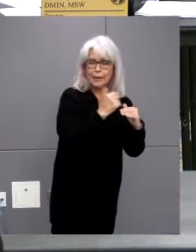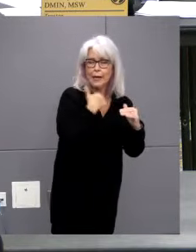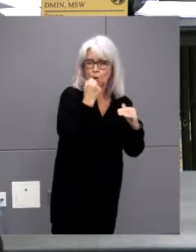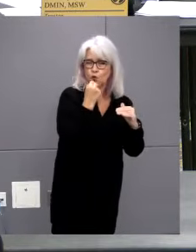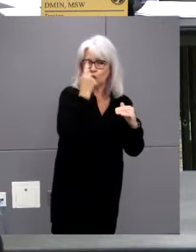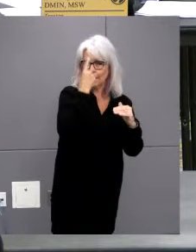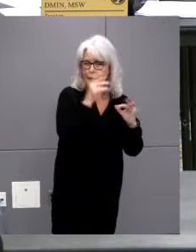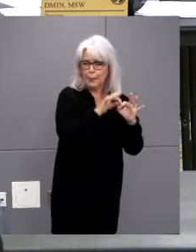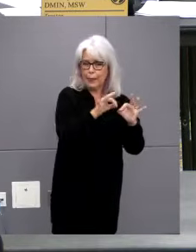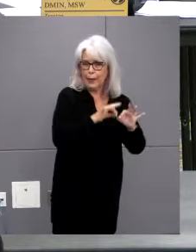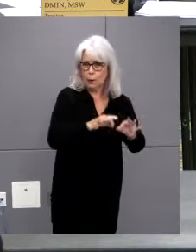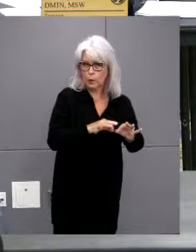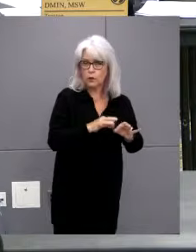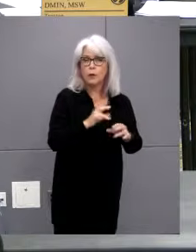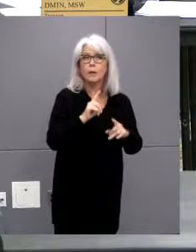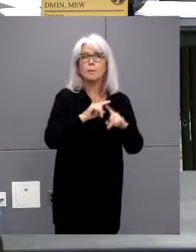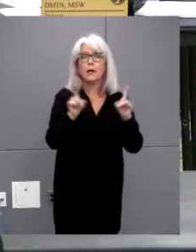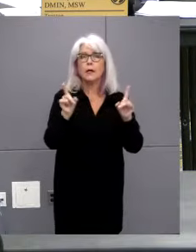but